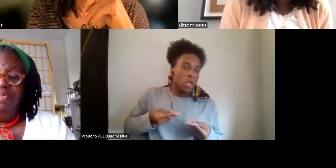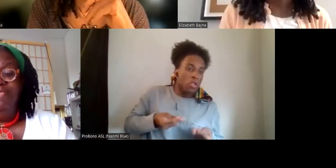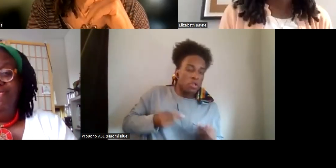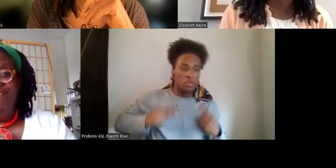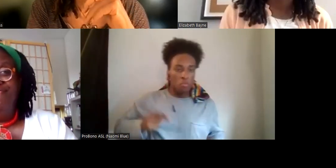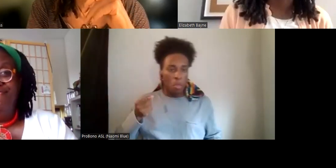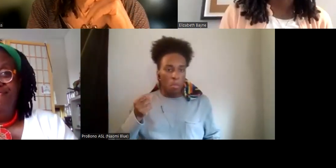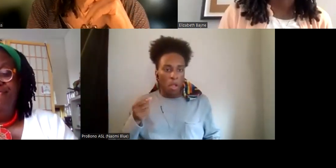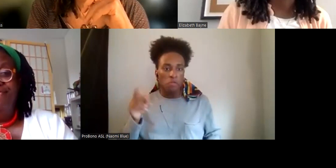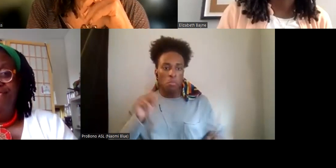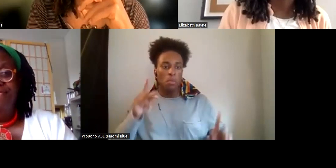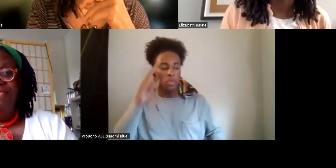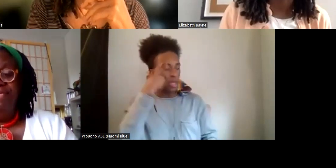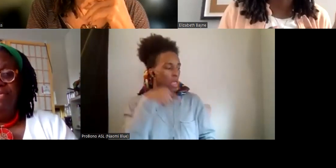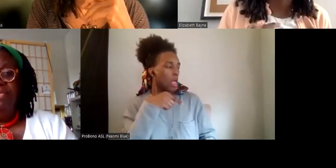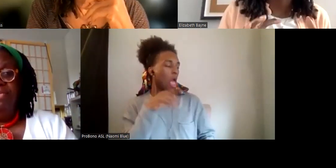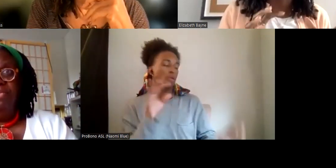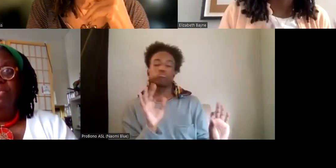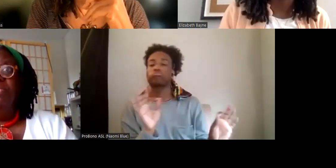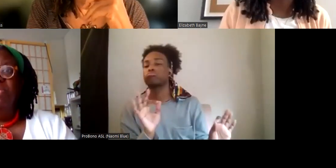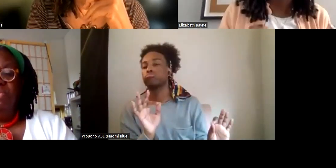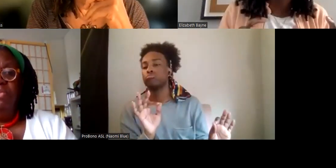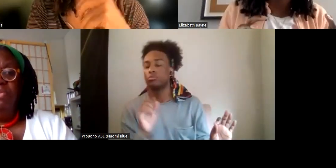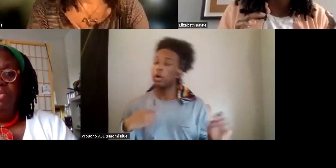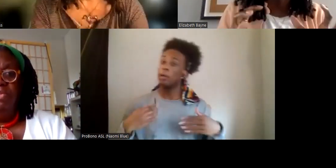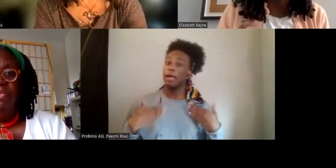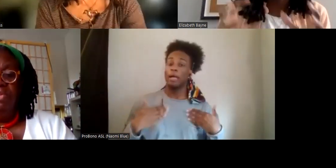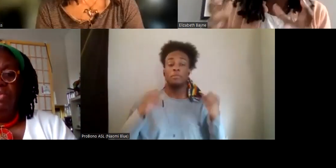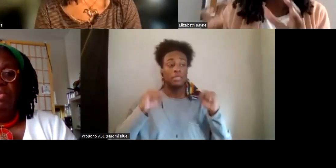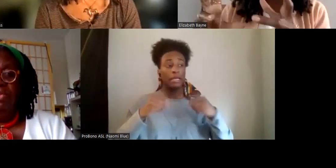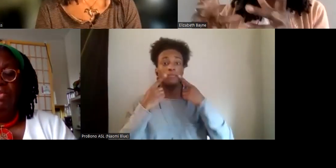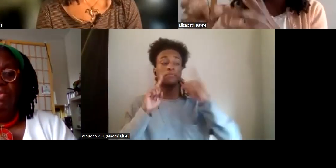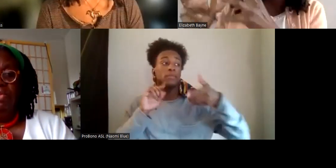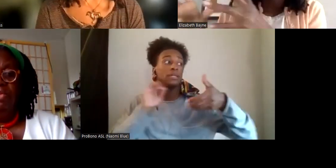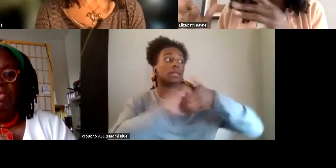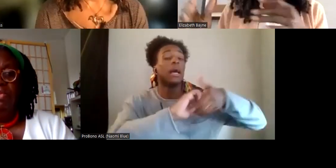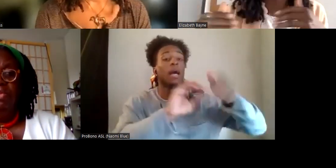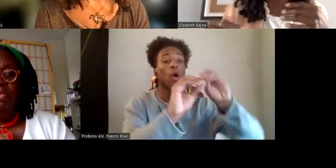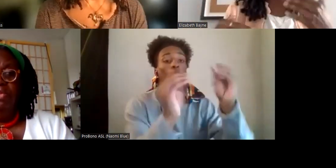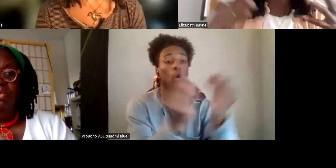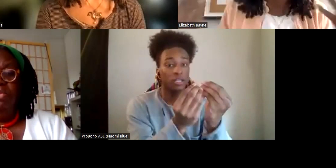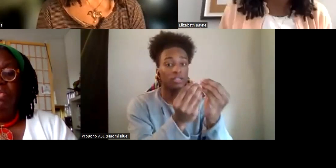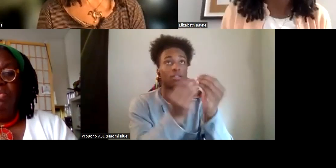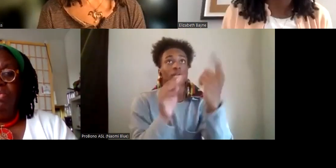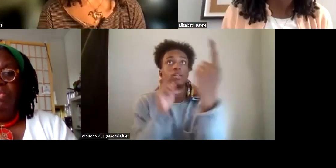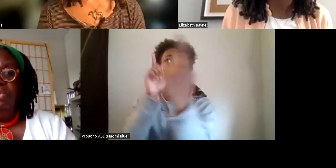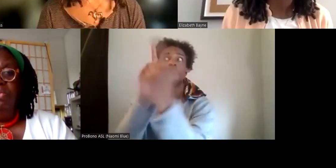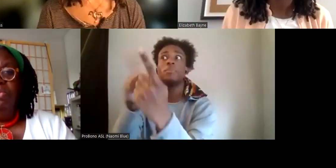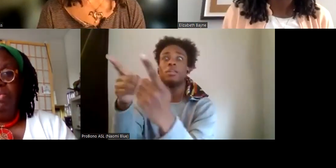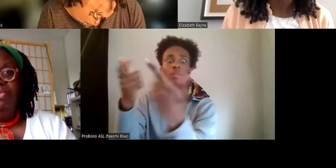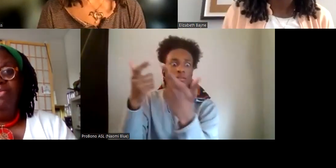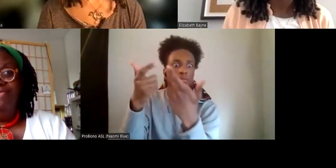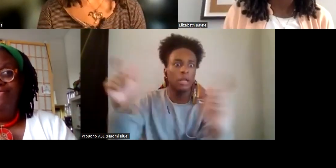so I was glad that I was able to like connect with organizations and eventually meet a larger funder who could think outside the